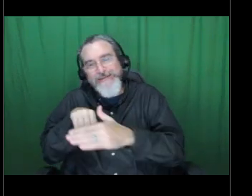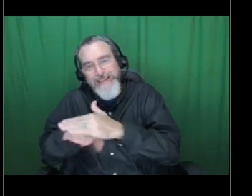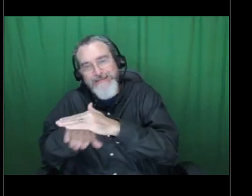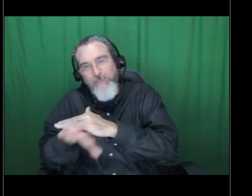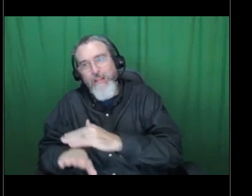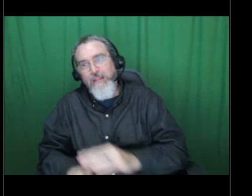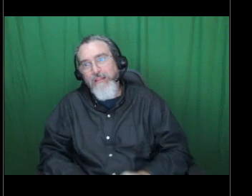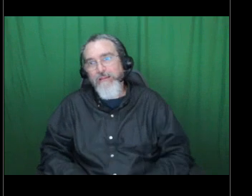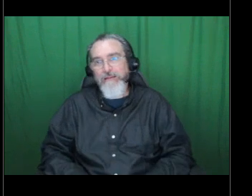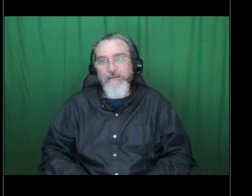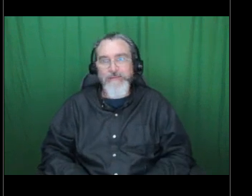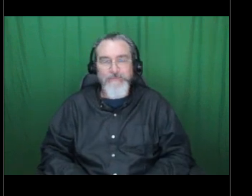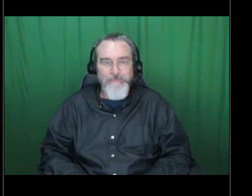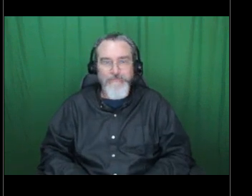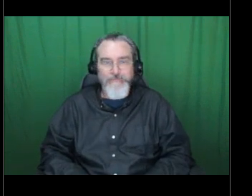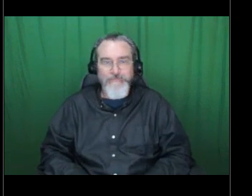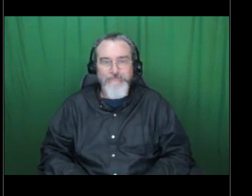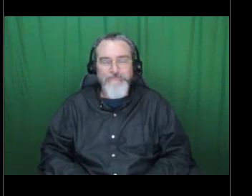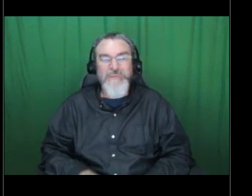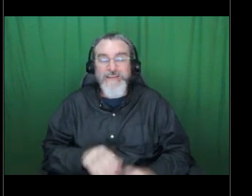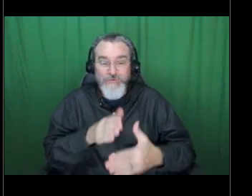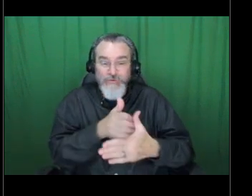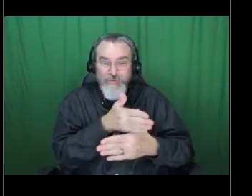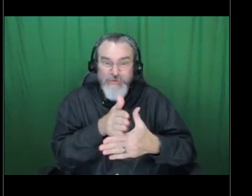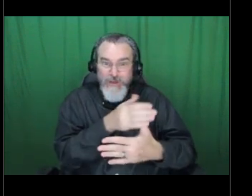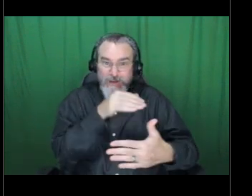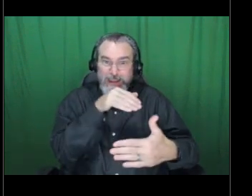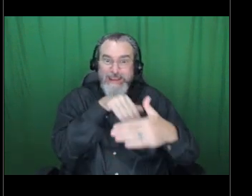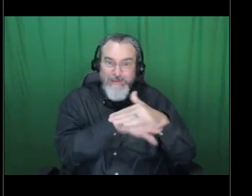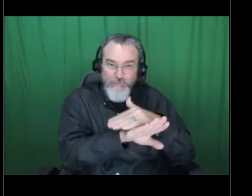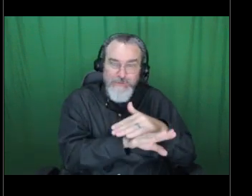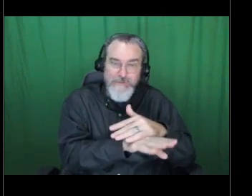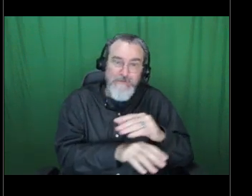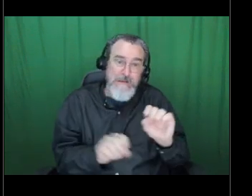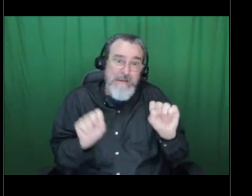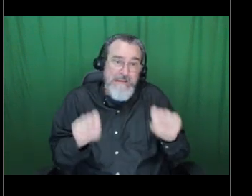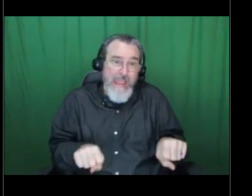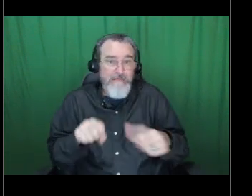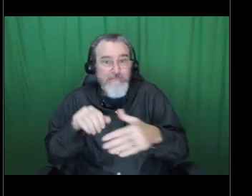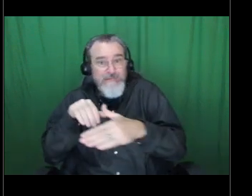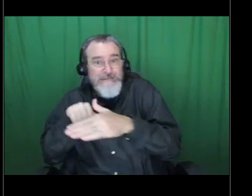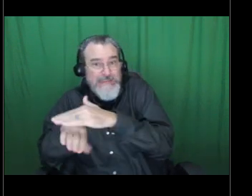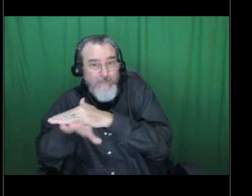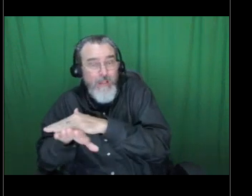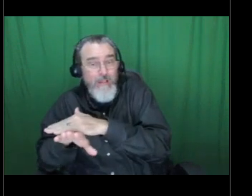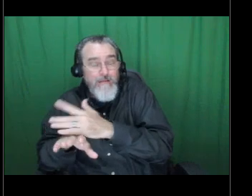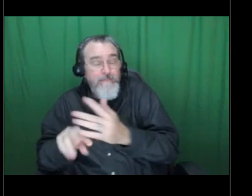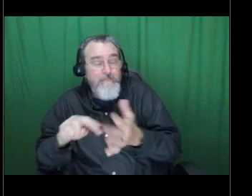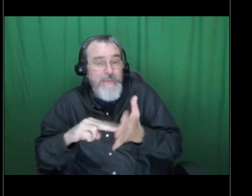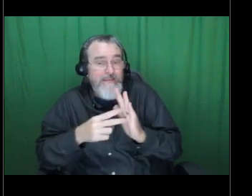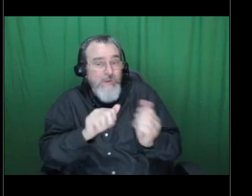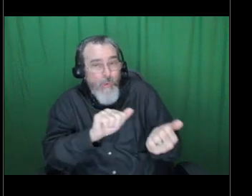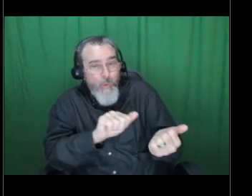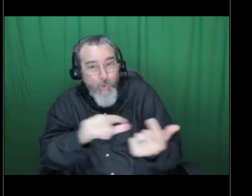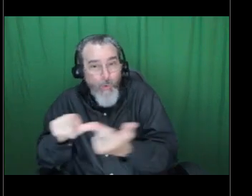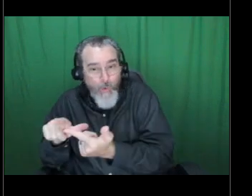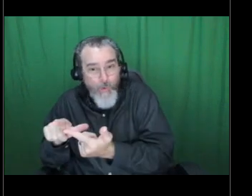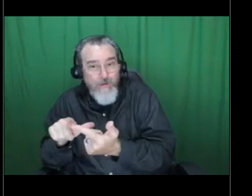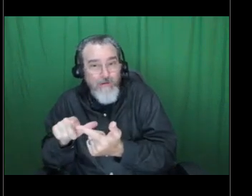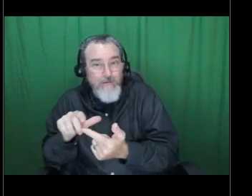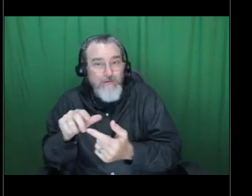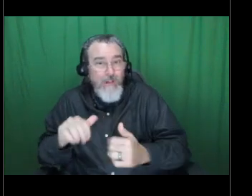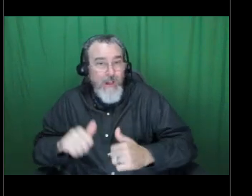Because the common entrances are accessible via an accessible route, all the dwelling units served by